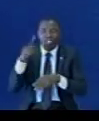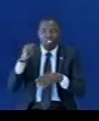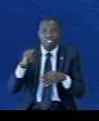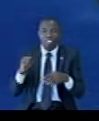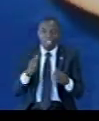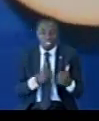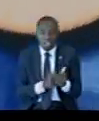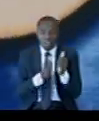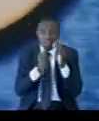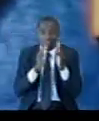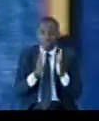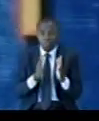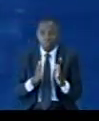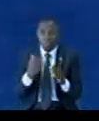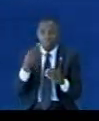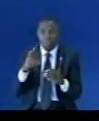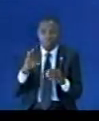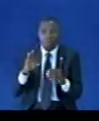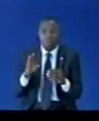of digital